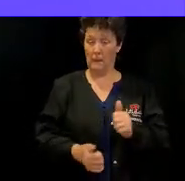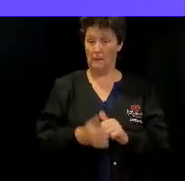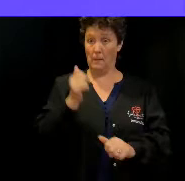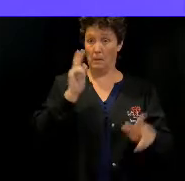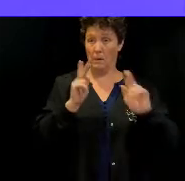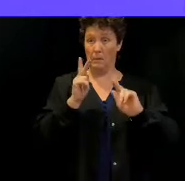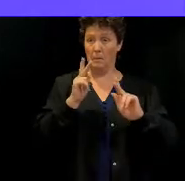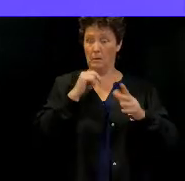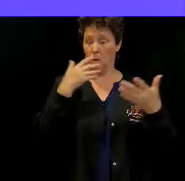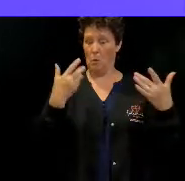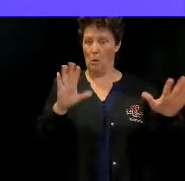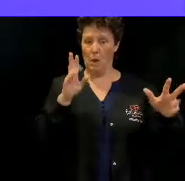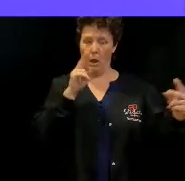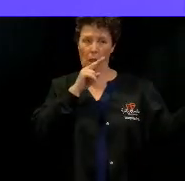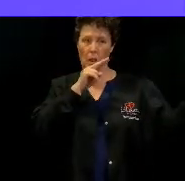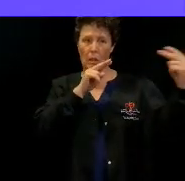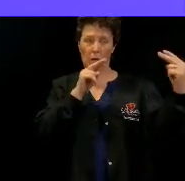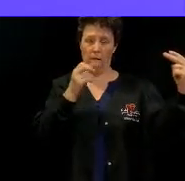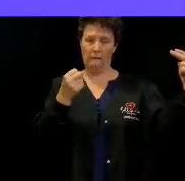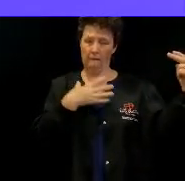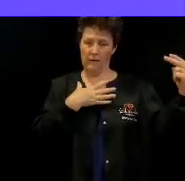at their fear.